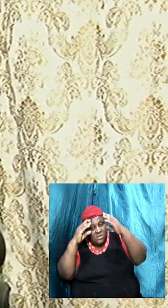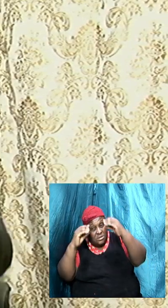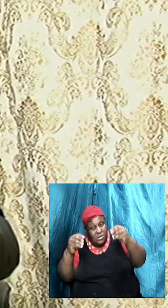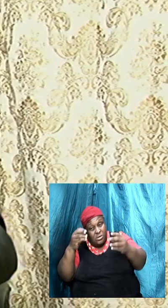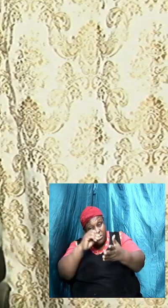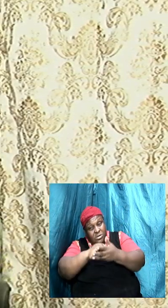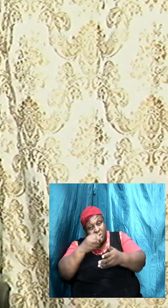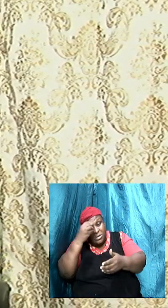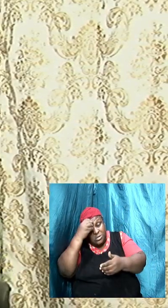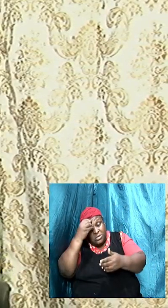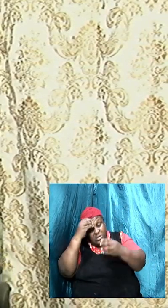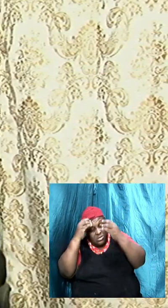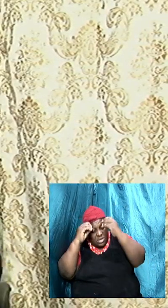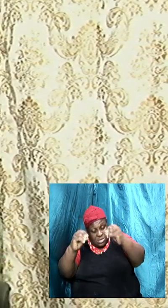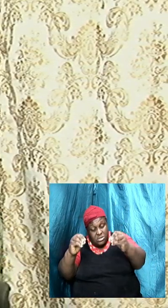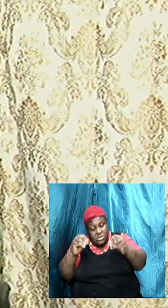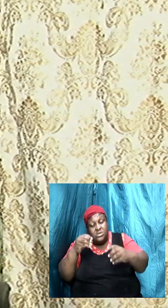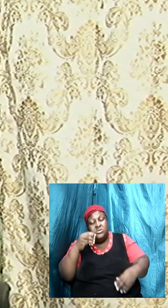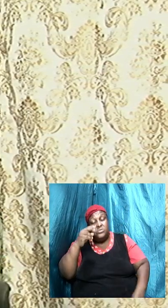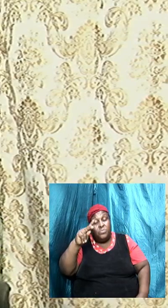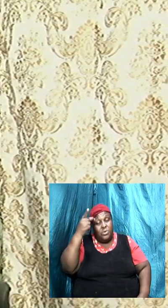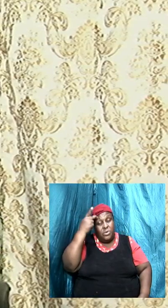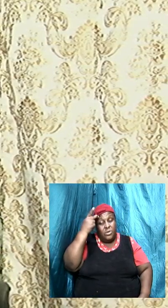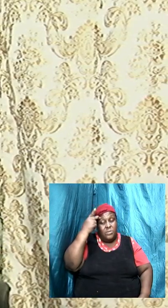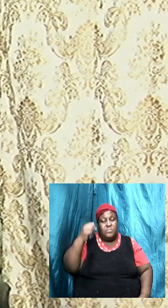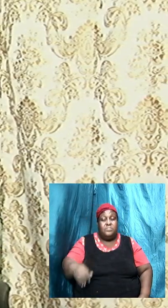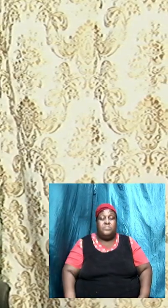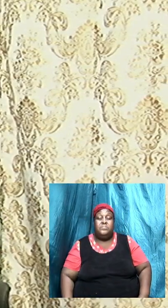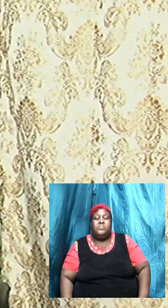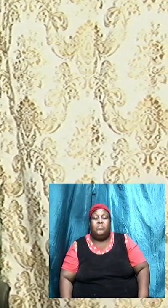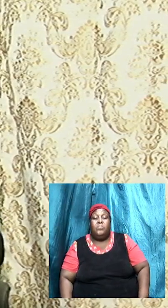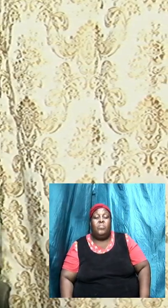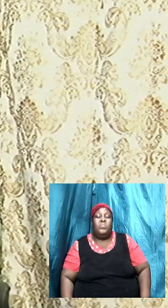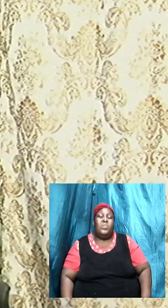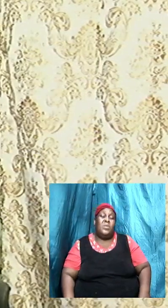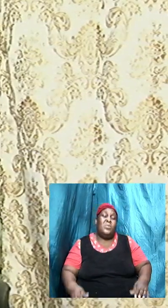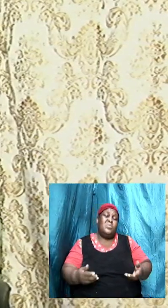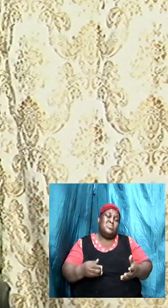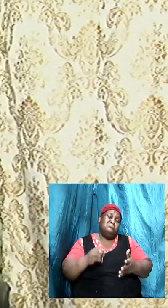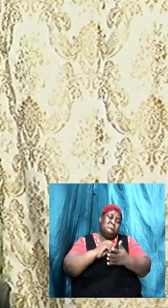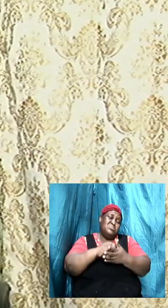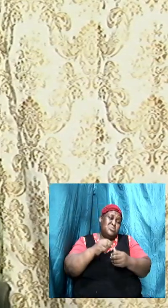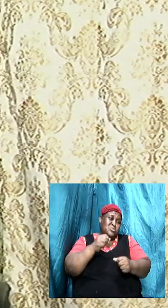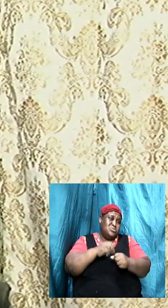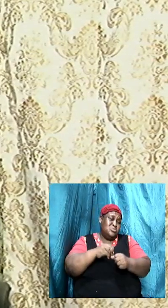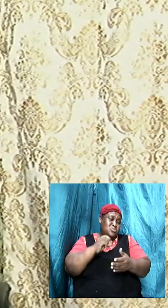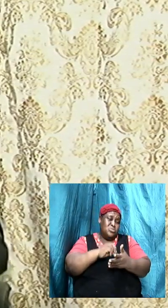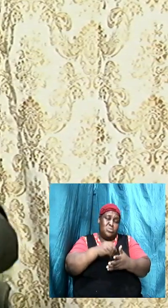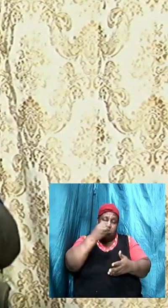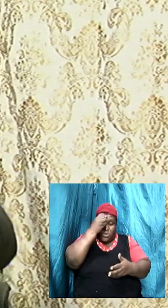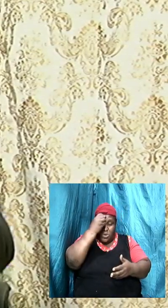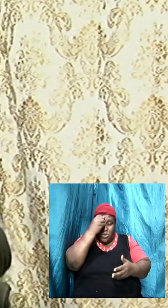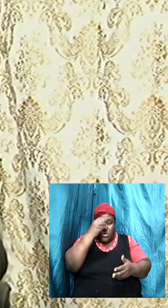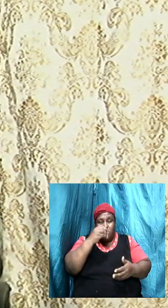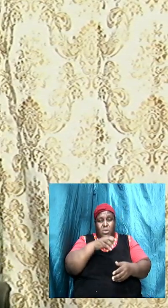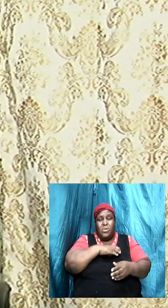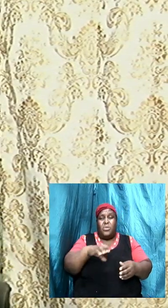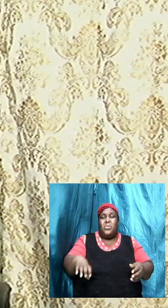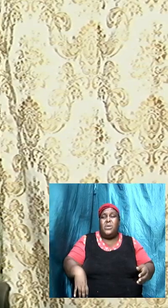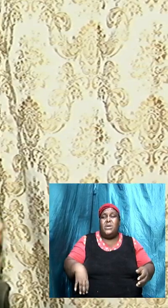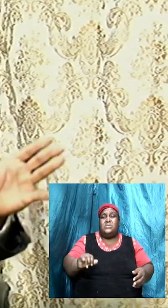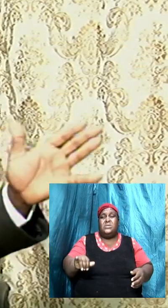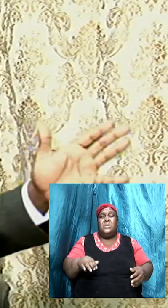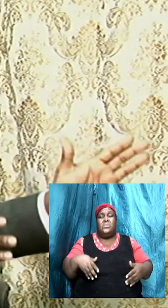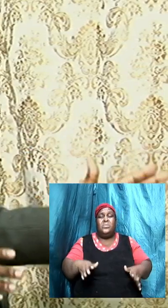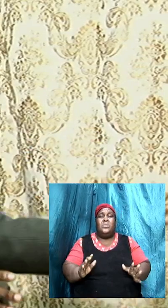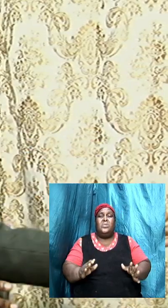So how is it? And that is what I'm saying. And I don't learn Christ that way. How is it that somebody just gets saved, don't understand the word,